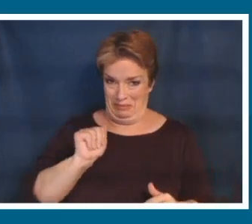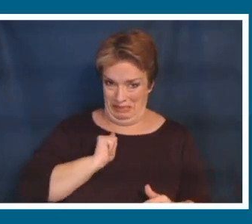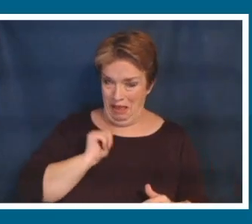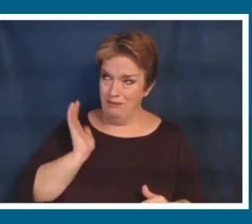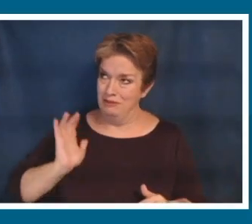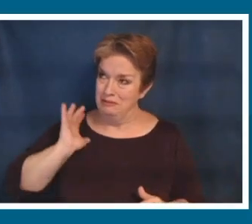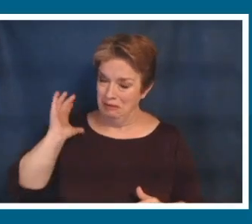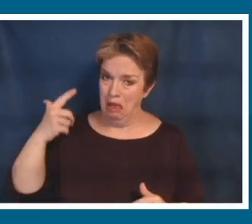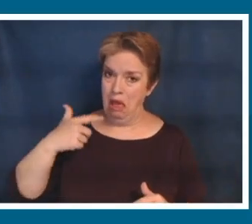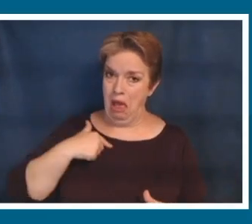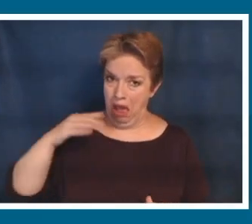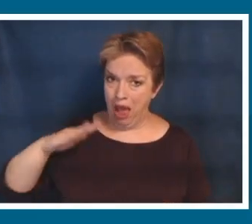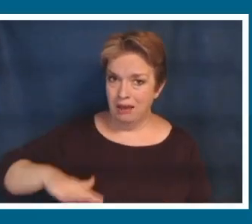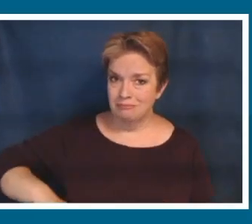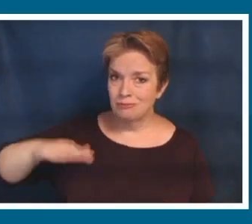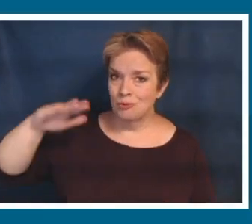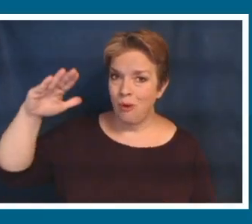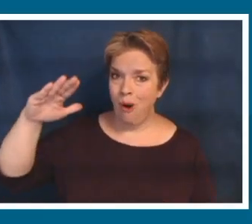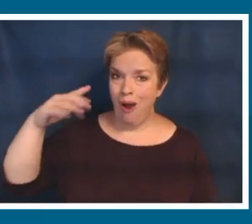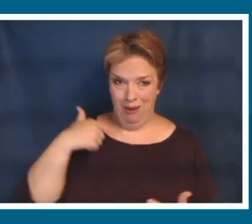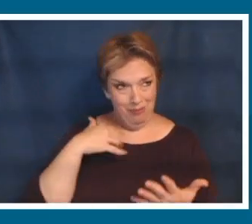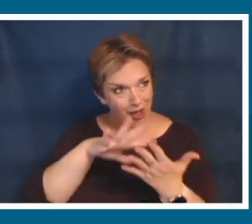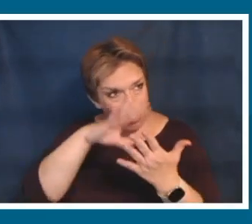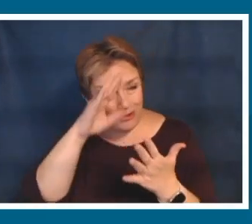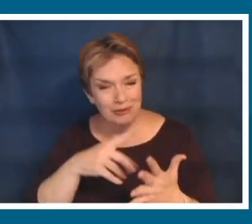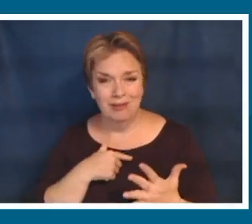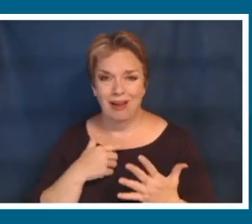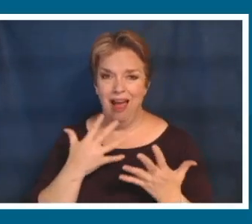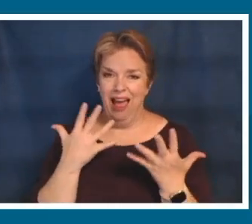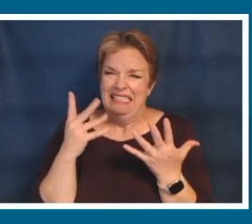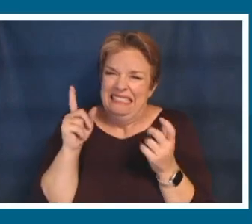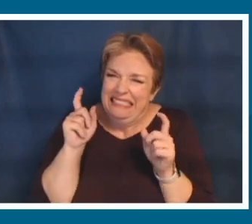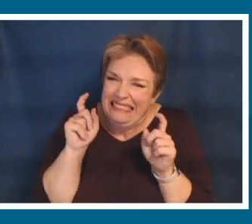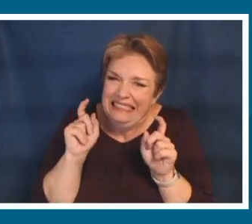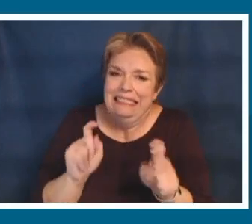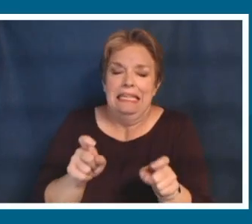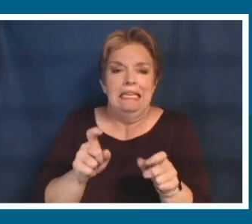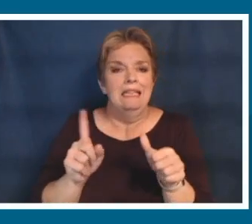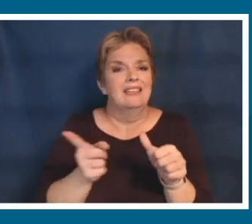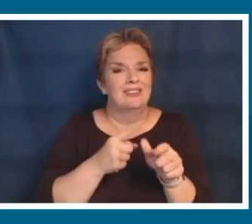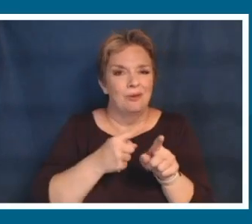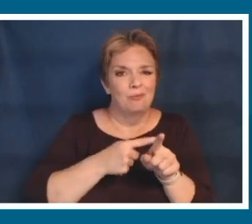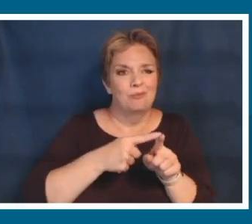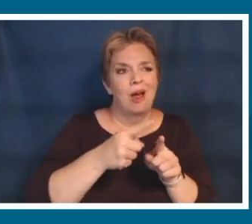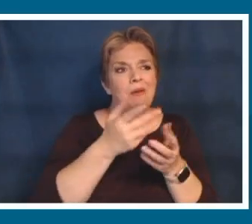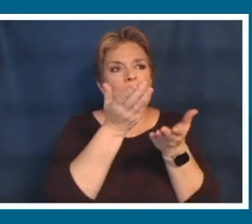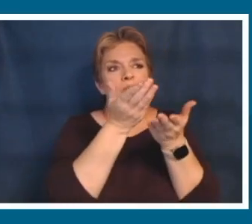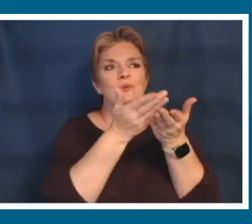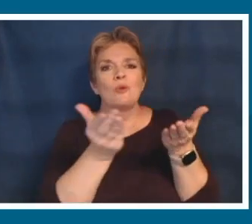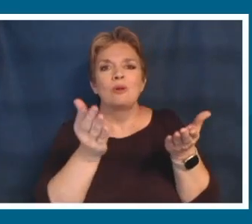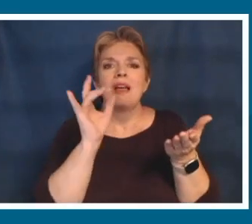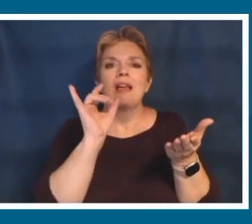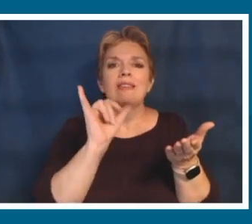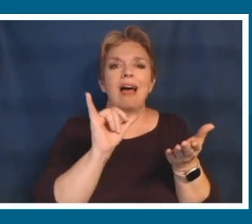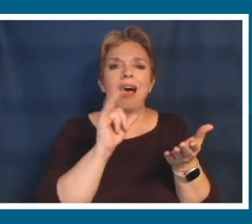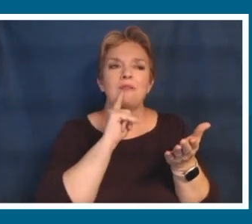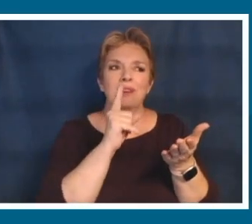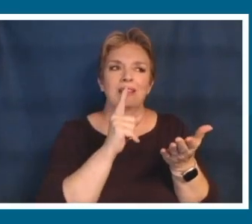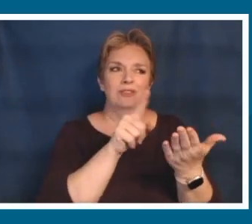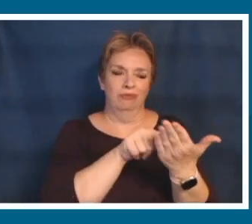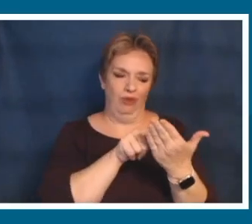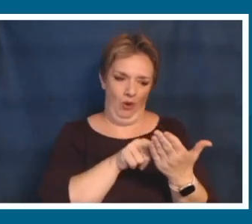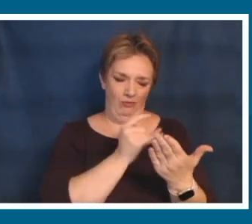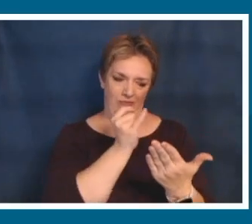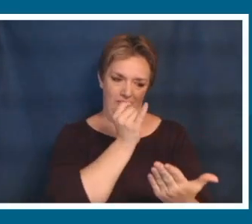sources when I was growing up, primary sources that reflect me, that I could see my voice and